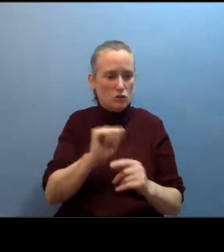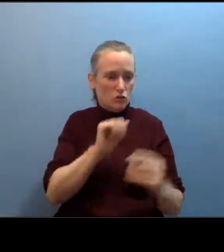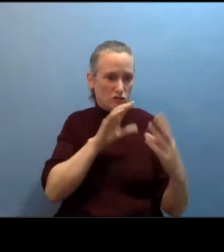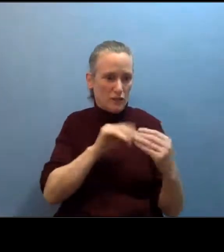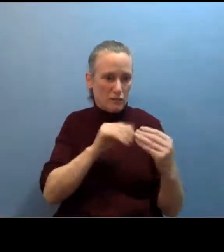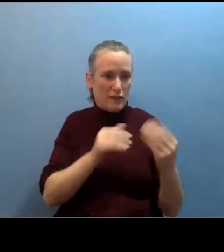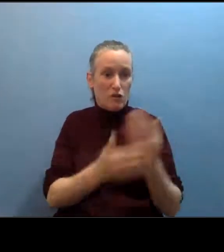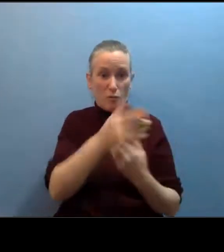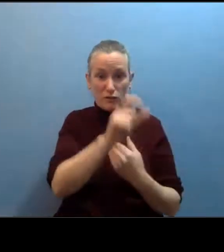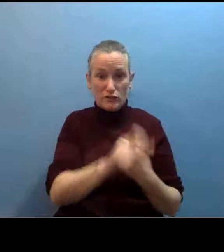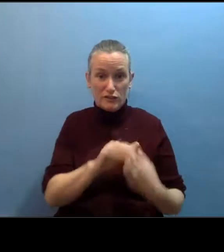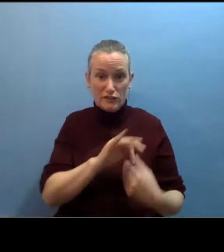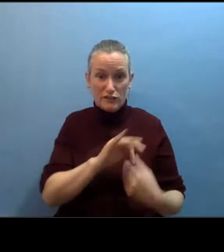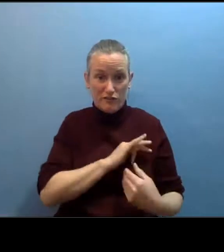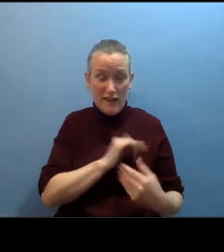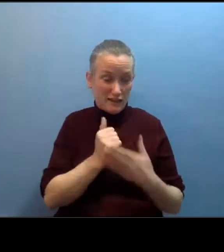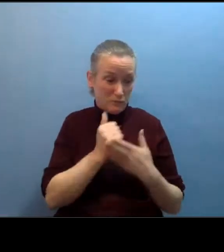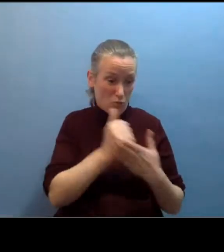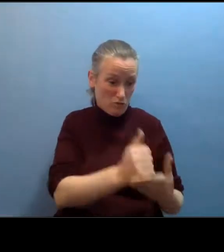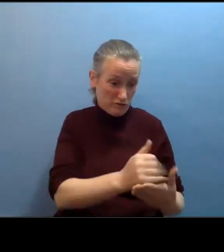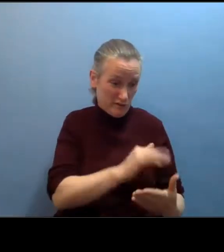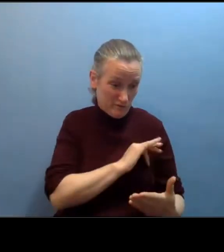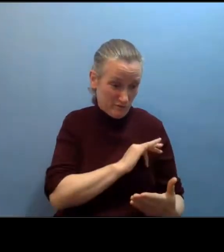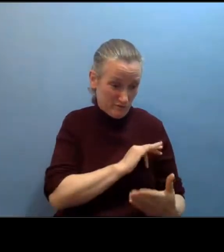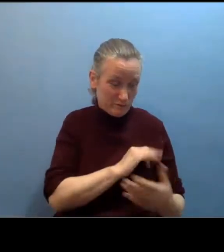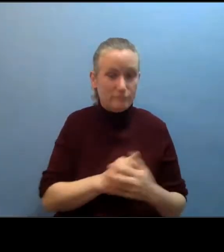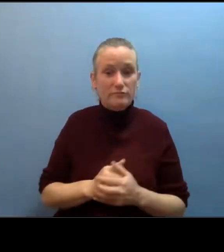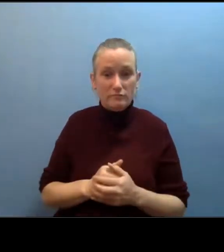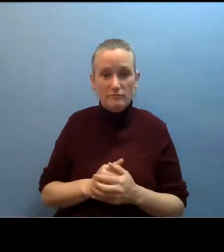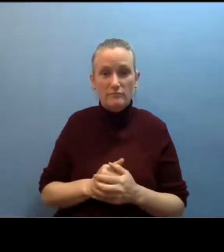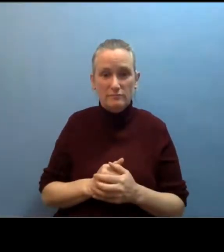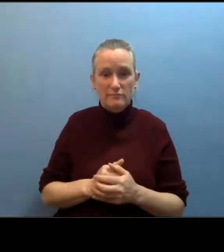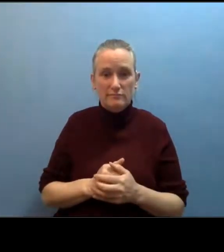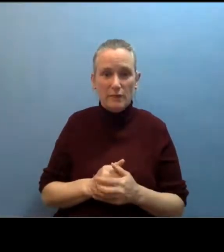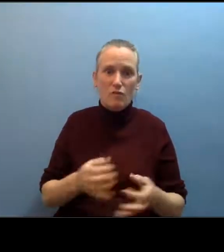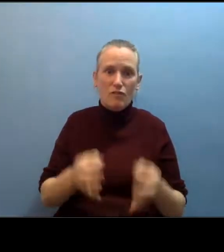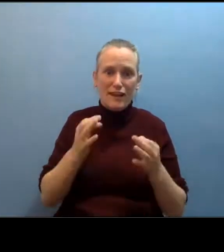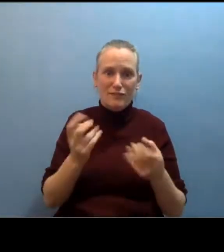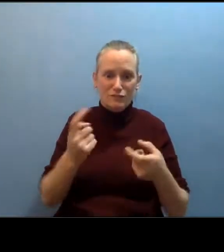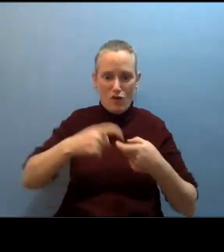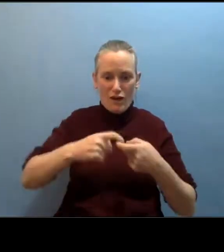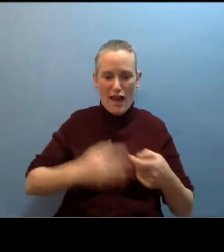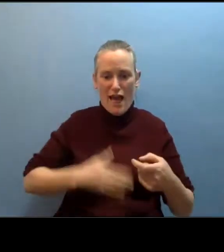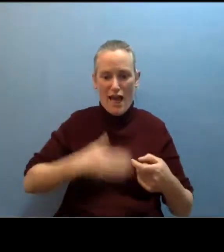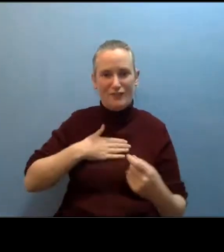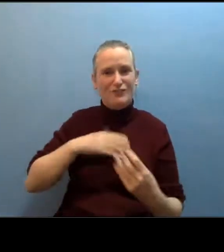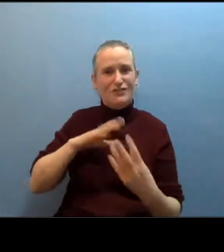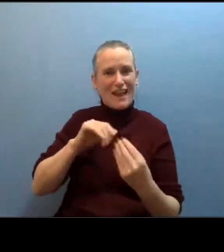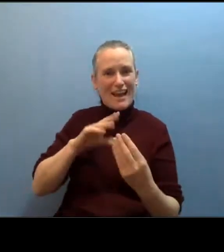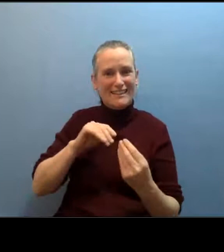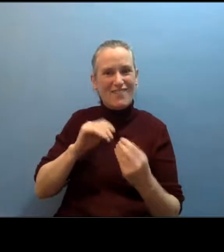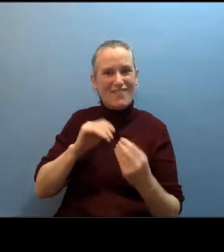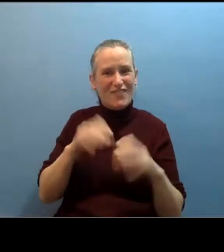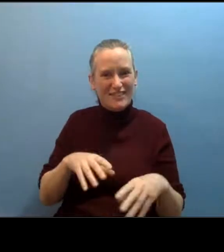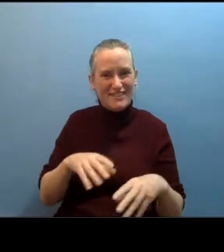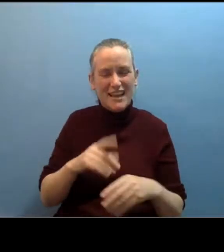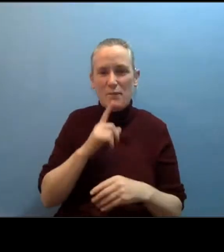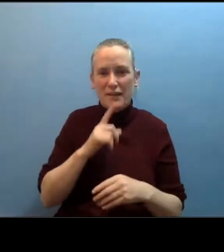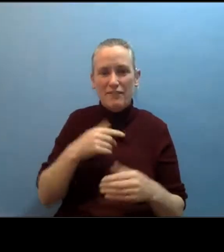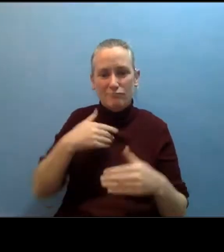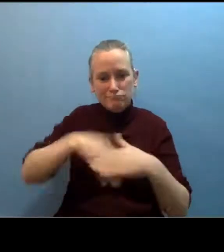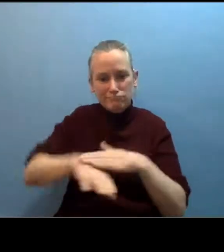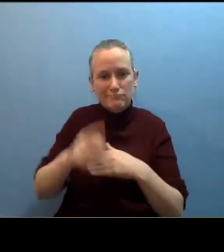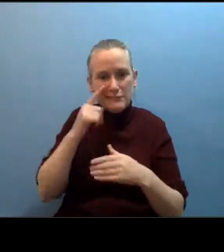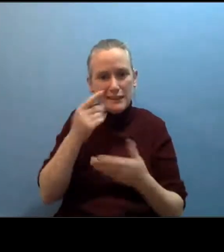and giving them support directly. It would be great if they engage with our live chat, of course, but the fact that they're seeing a therapist and